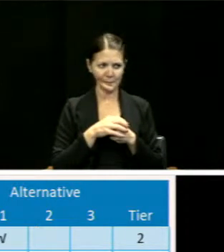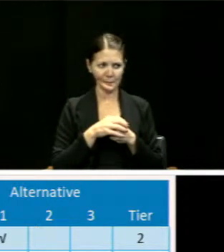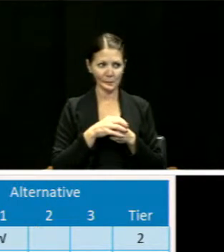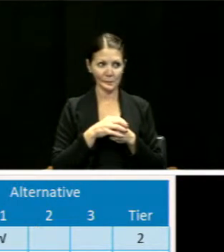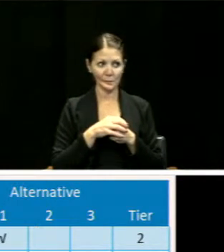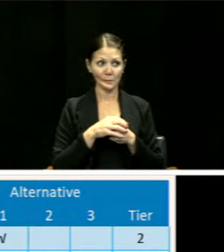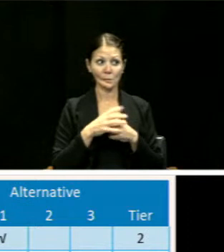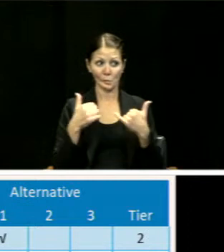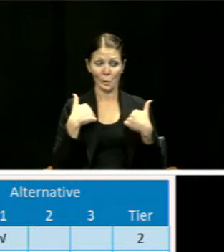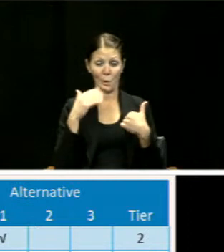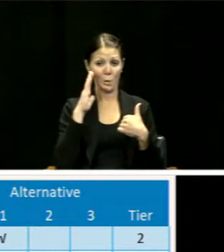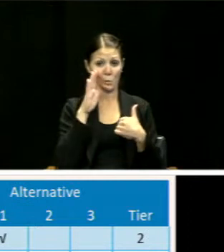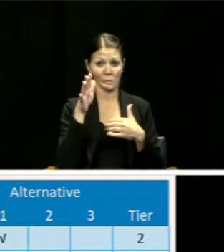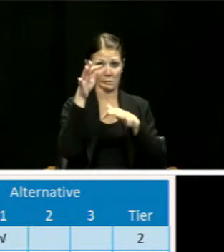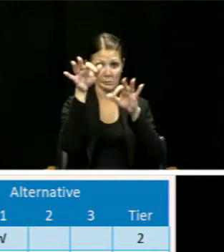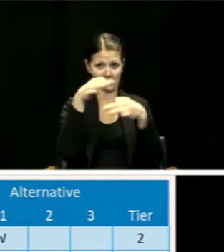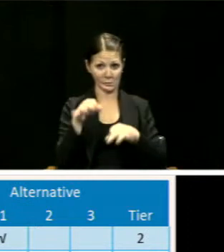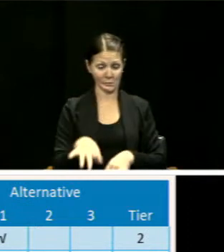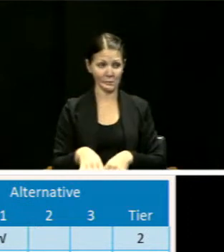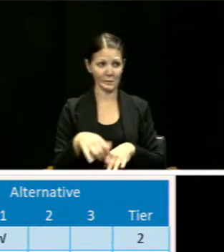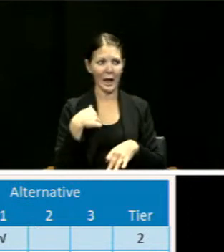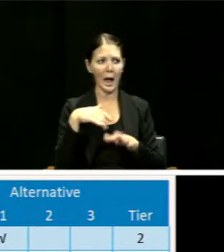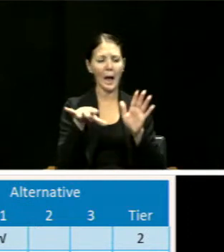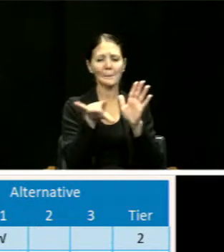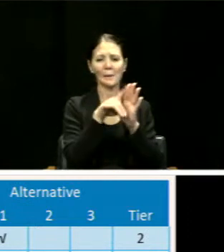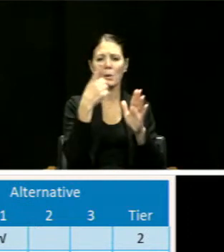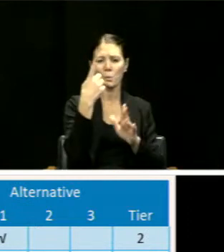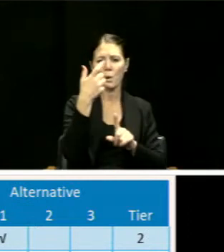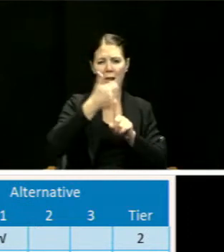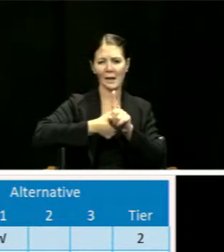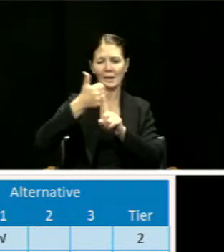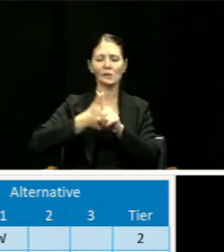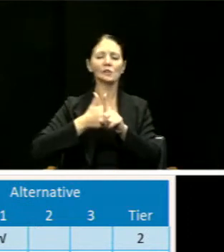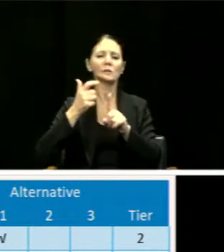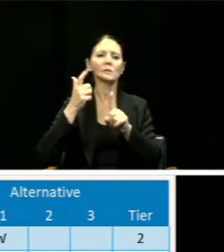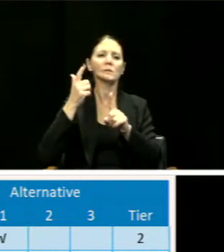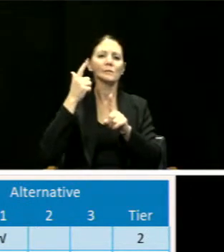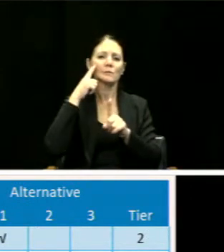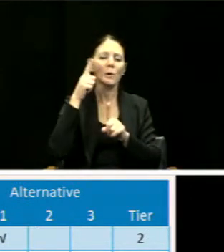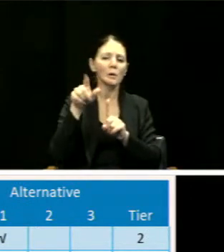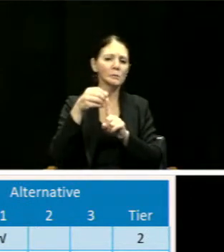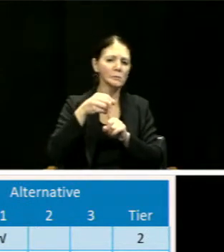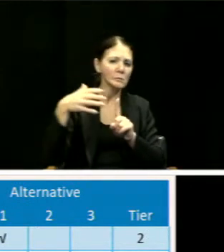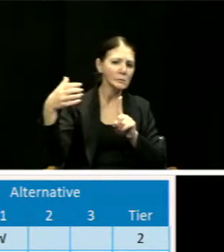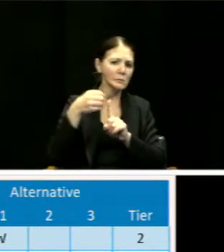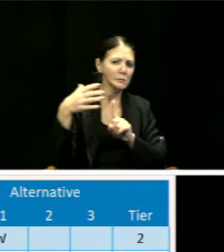And so I'm going to go over kind of these 3. I picked one from each to give you a little